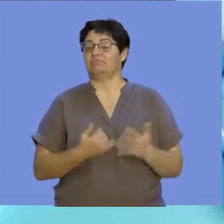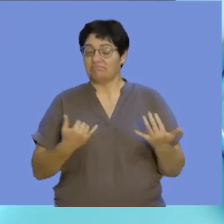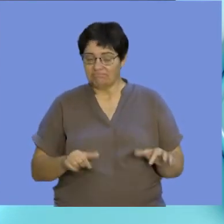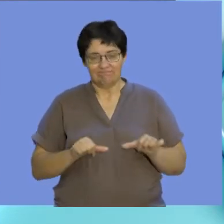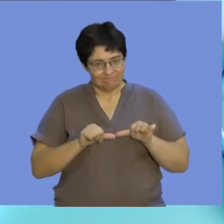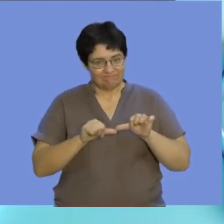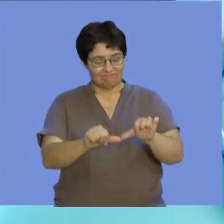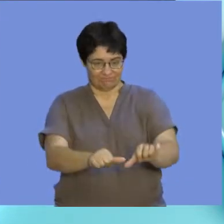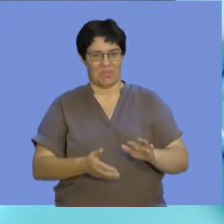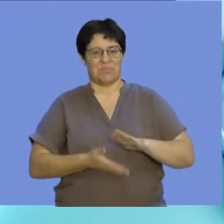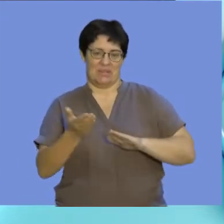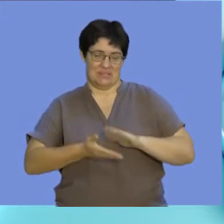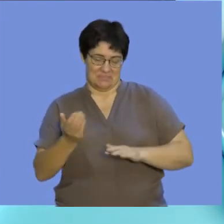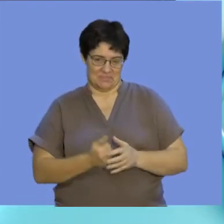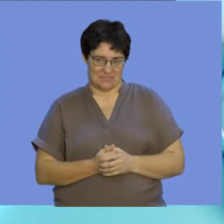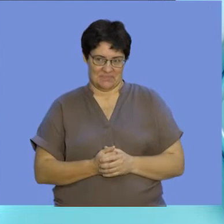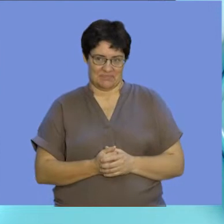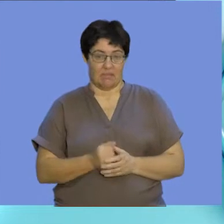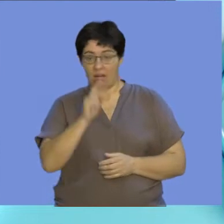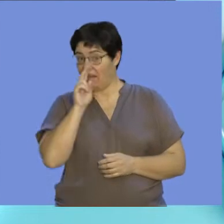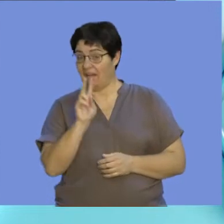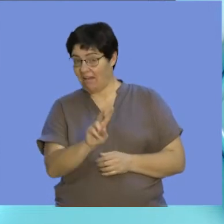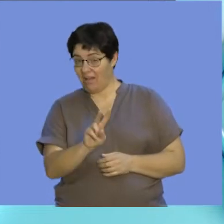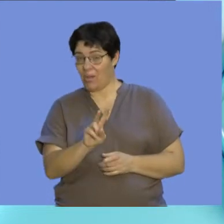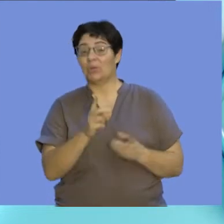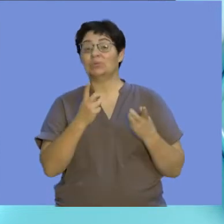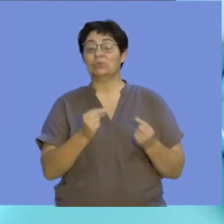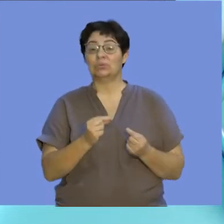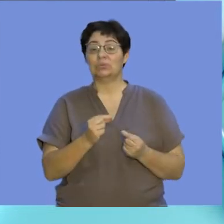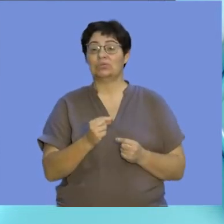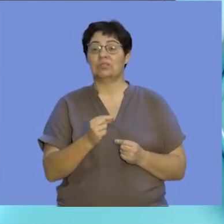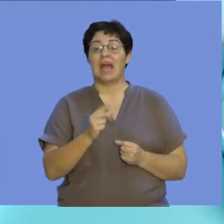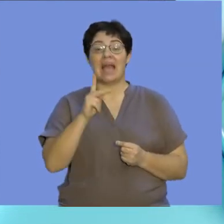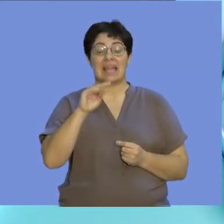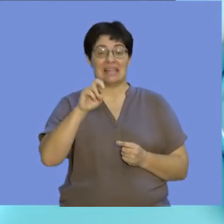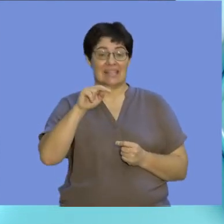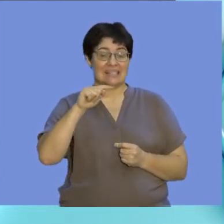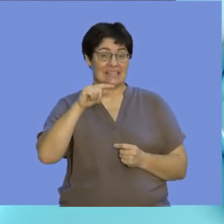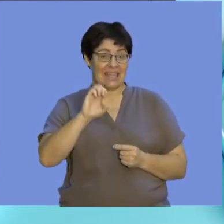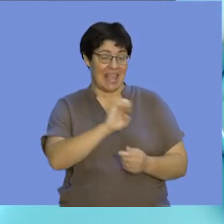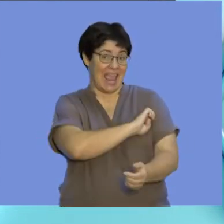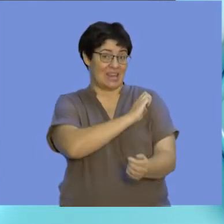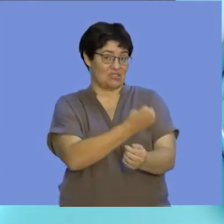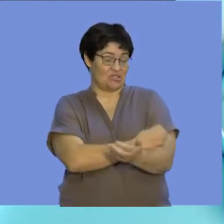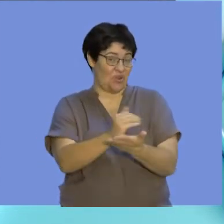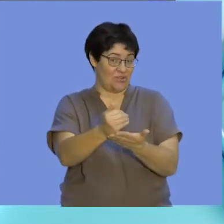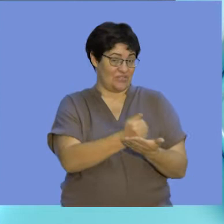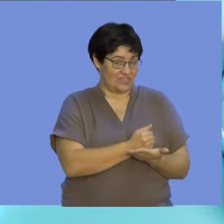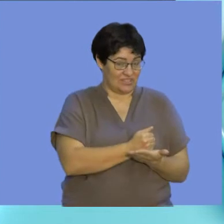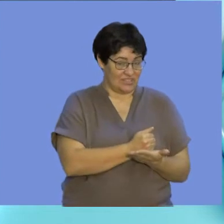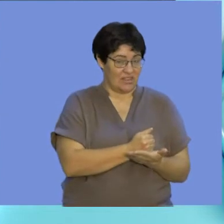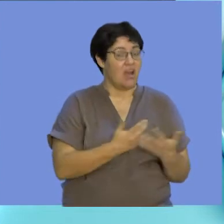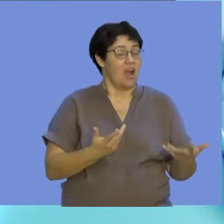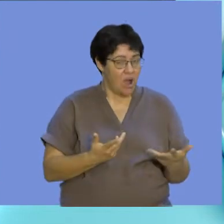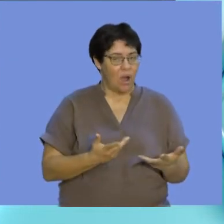carrying on with momentum, and look, we're doing kinetic energy conservation. So we're doing one